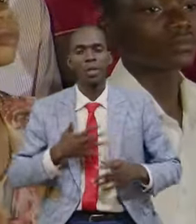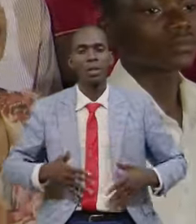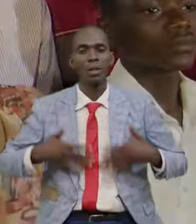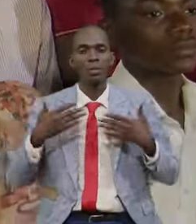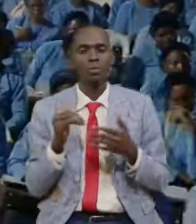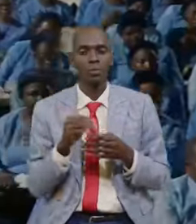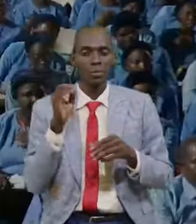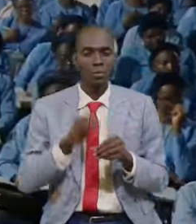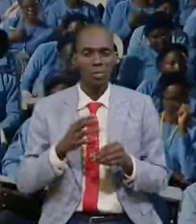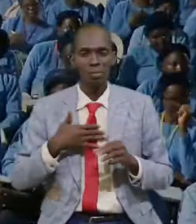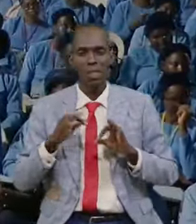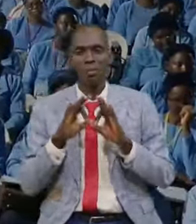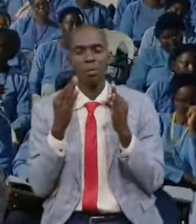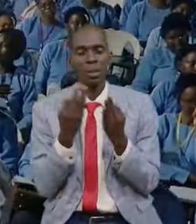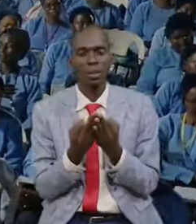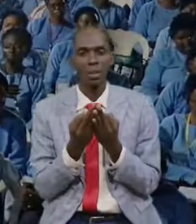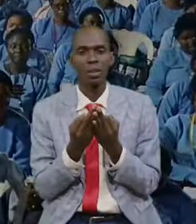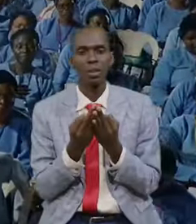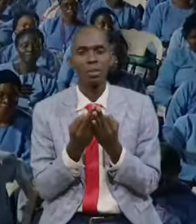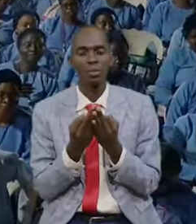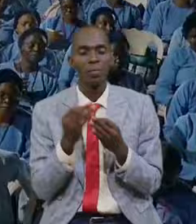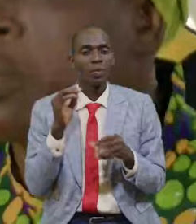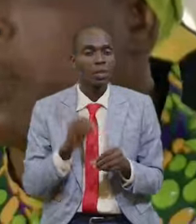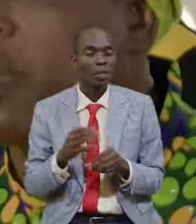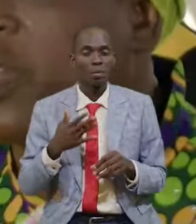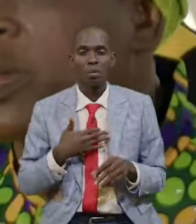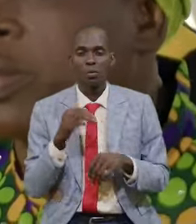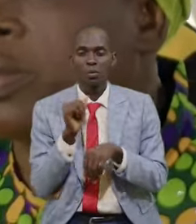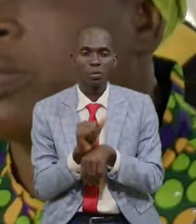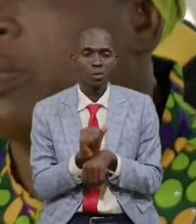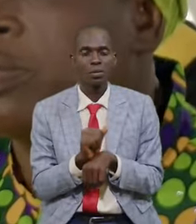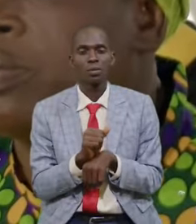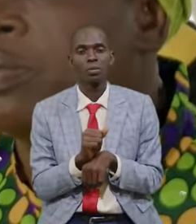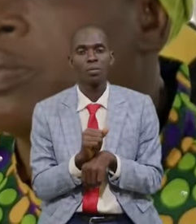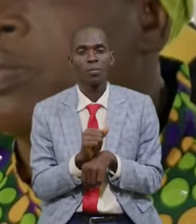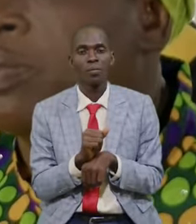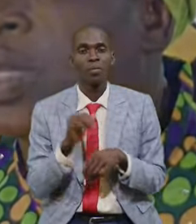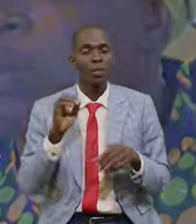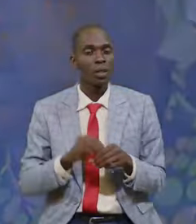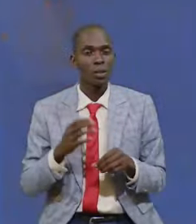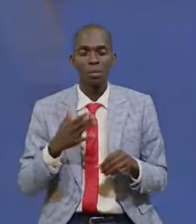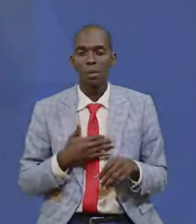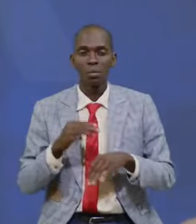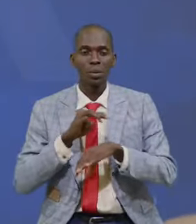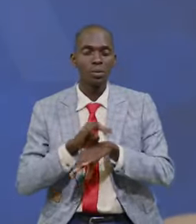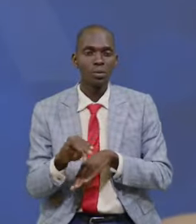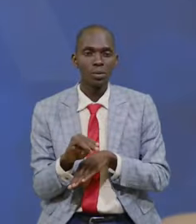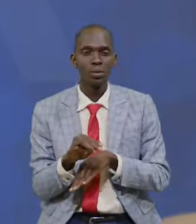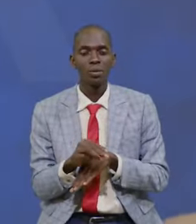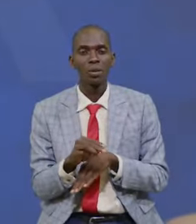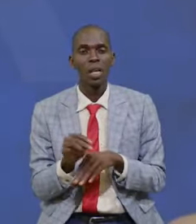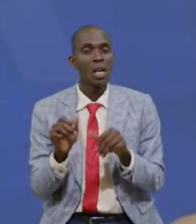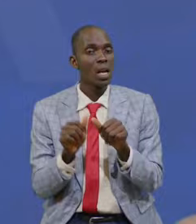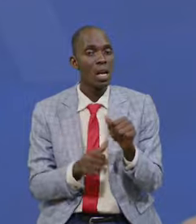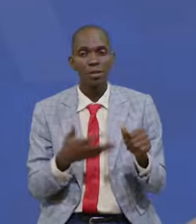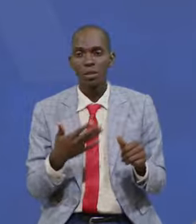my family, in my profession, in my ministry. Everything you